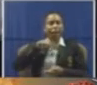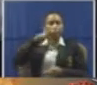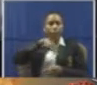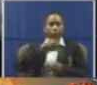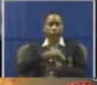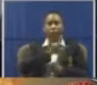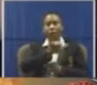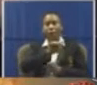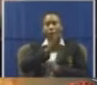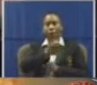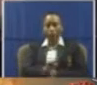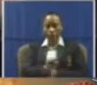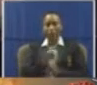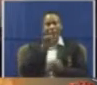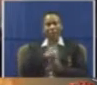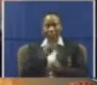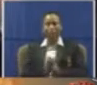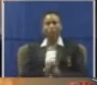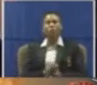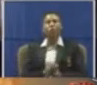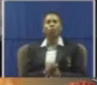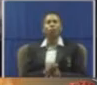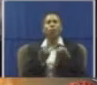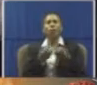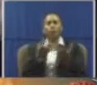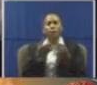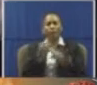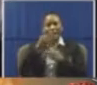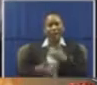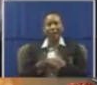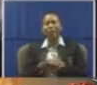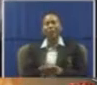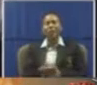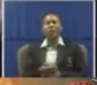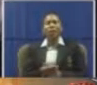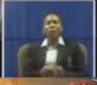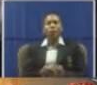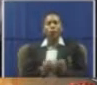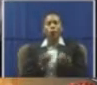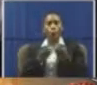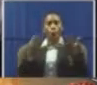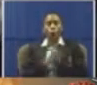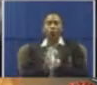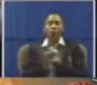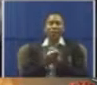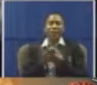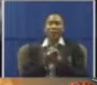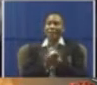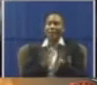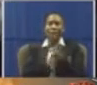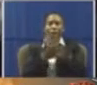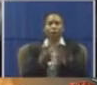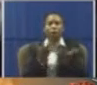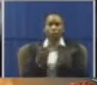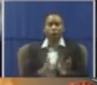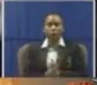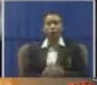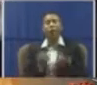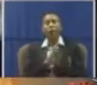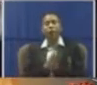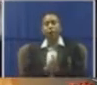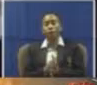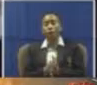in unacceptable delays in finalizing criminal cases, with victims of horrendous rape and murder cases